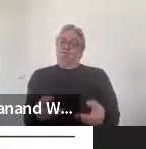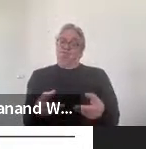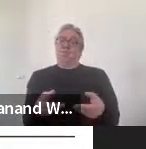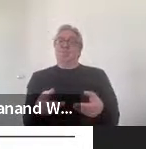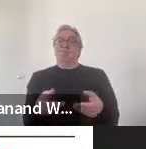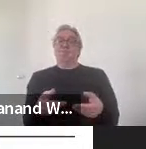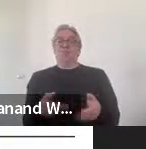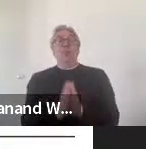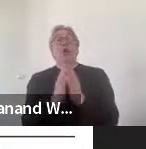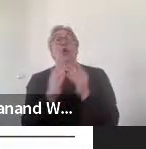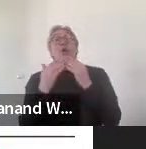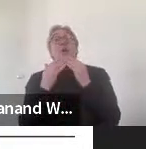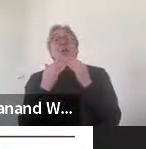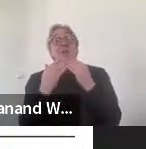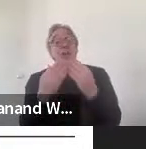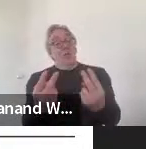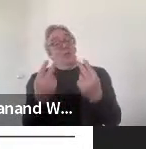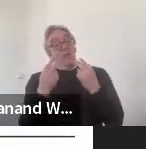for your attendance.